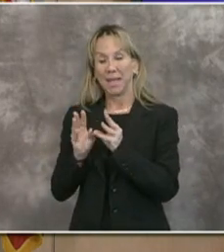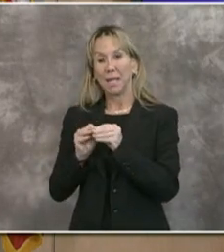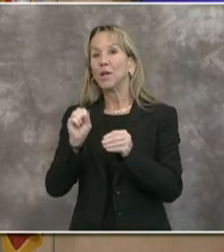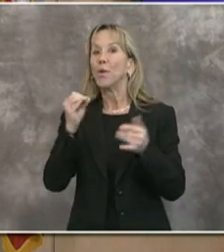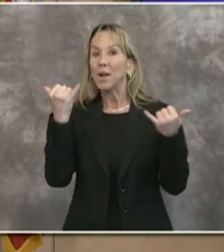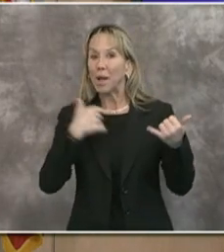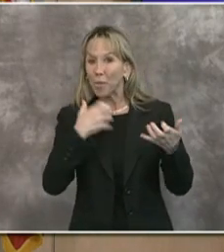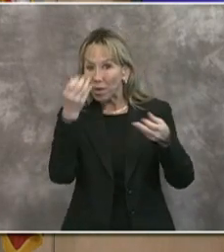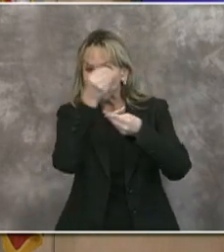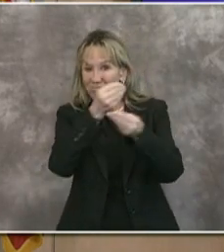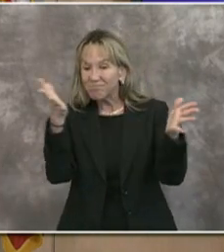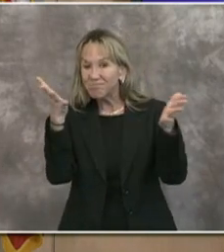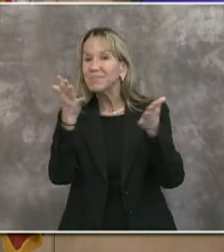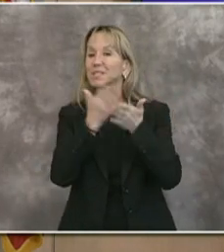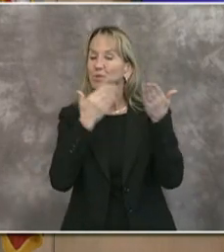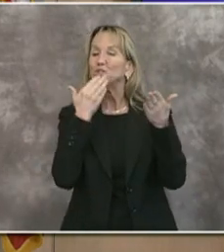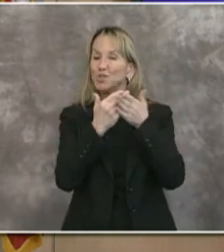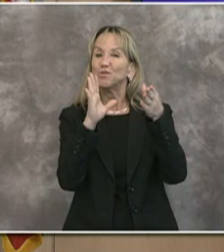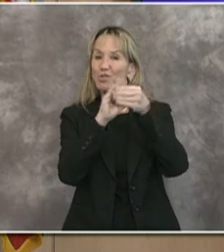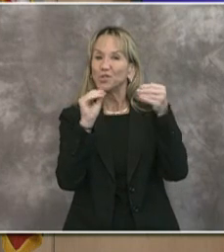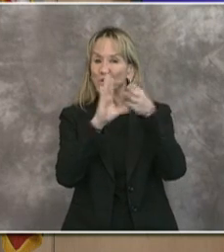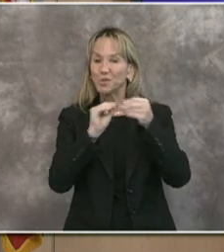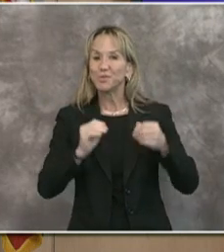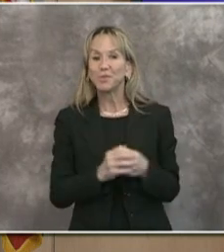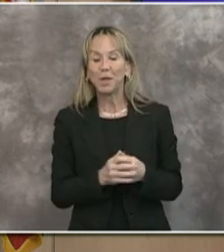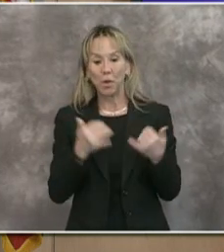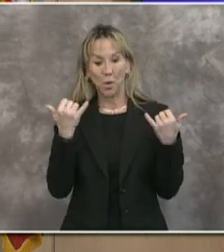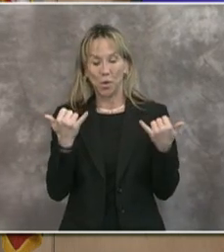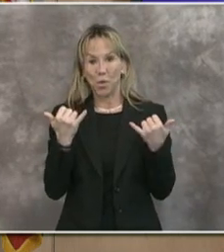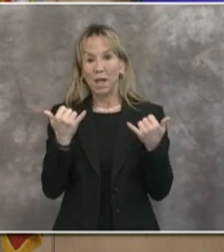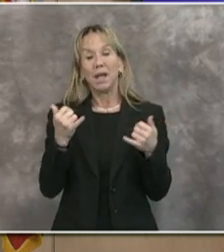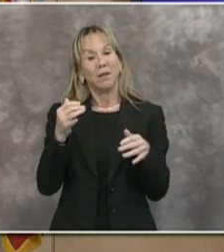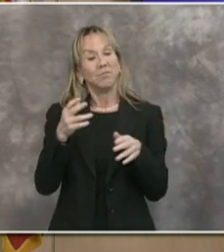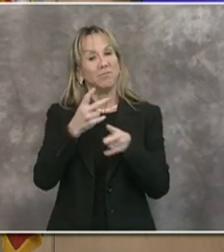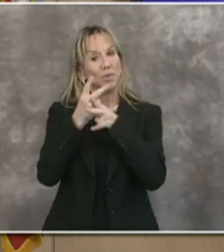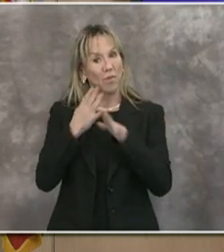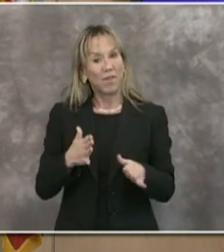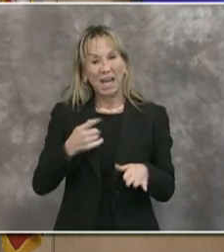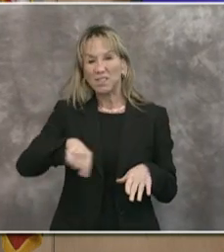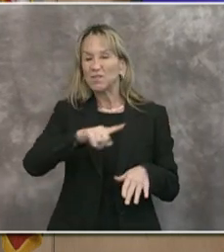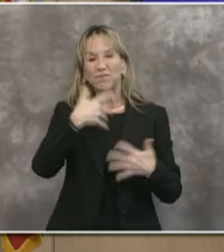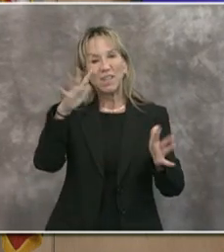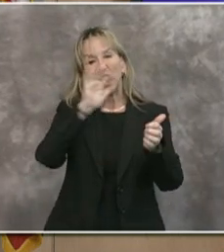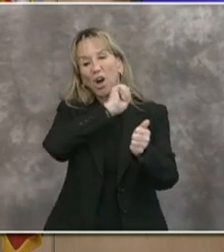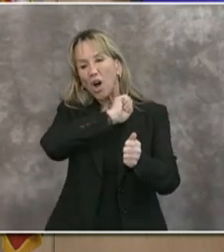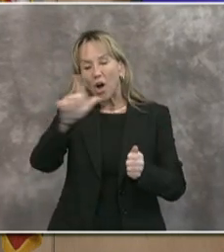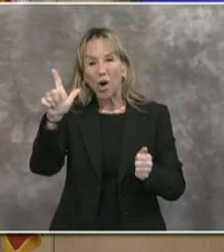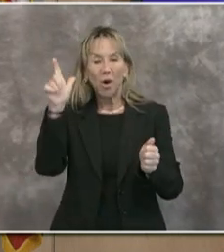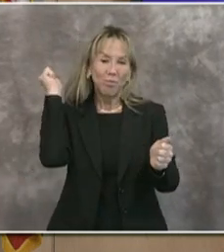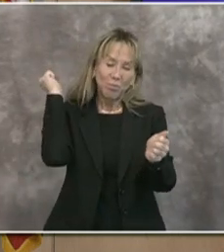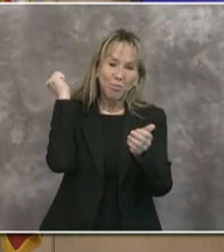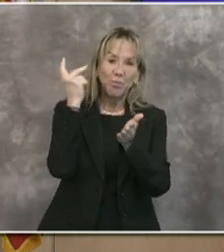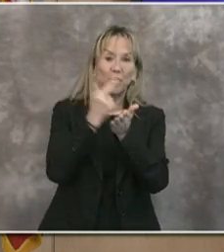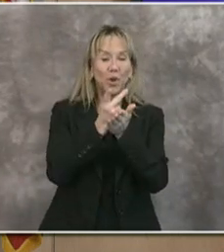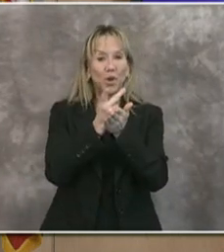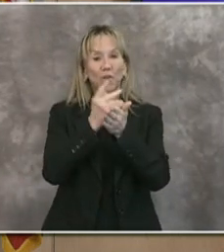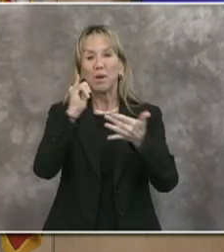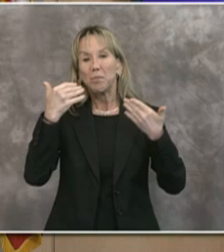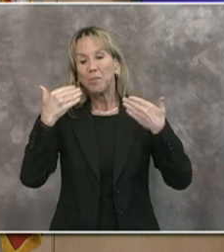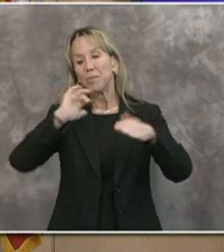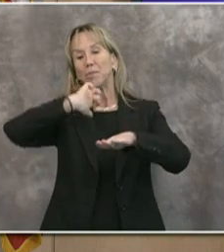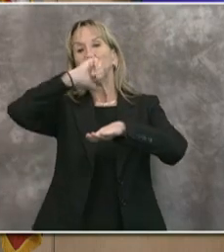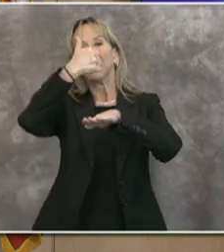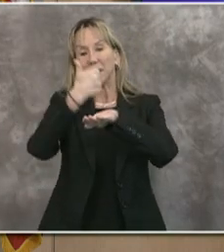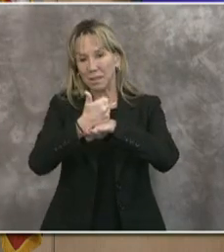of good news stories. Earlier today, your Board of Supervisors met and unanimously approved the creation of the Business